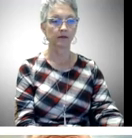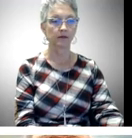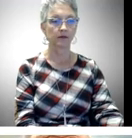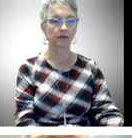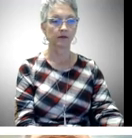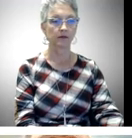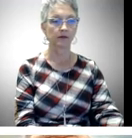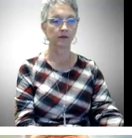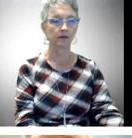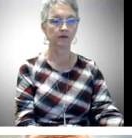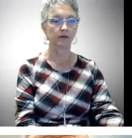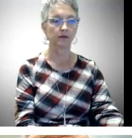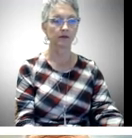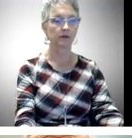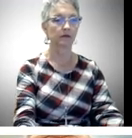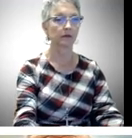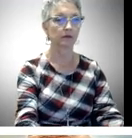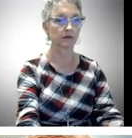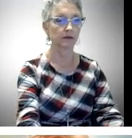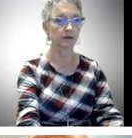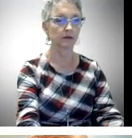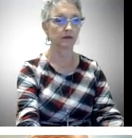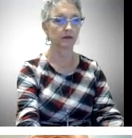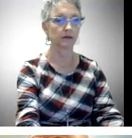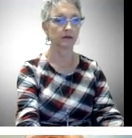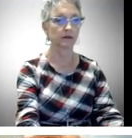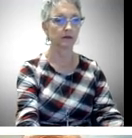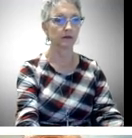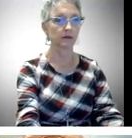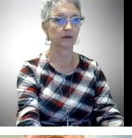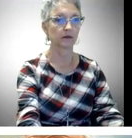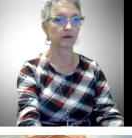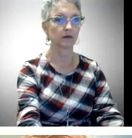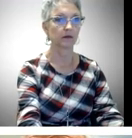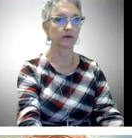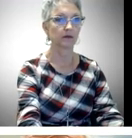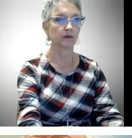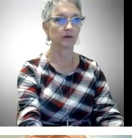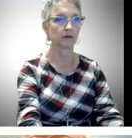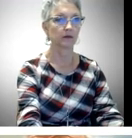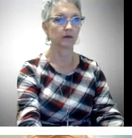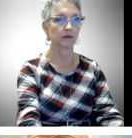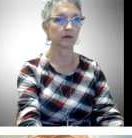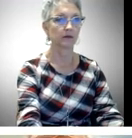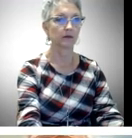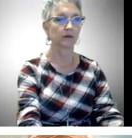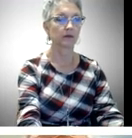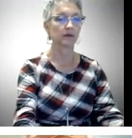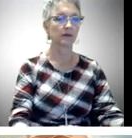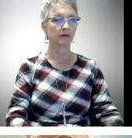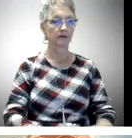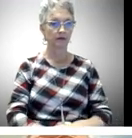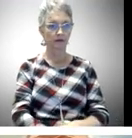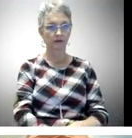the problem is, it is very hard to terminate or modify a guardianship, because typically you have to have a lawyer, and the burden